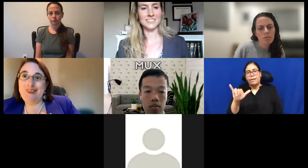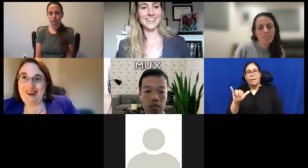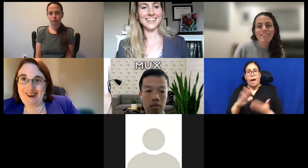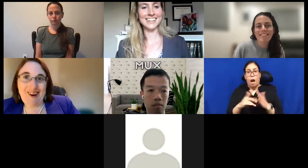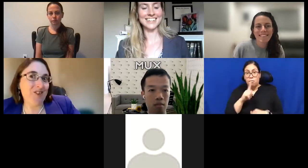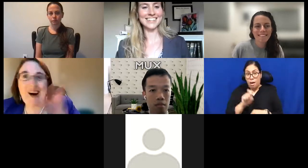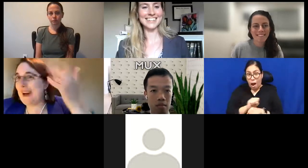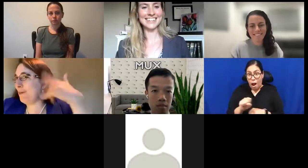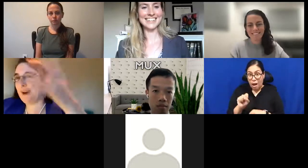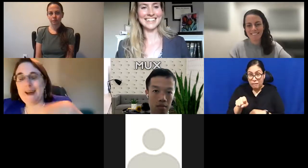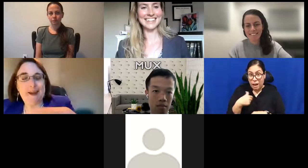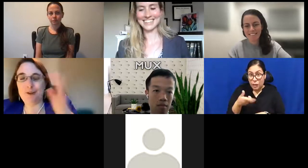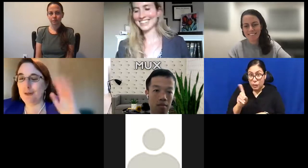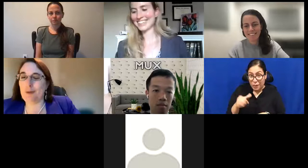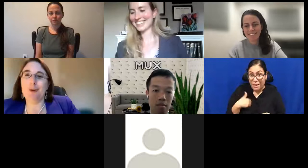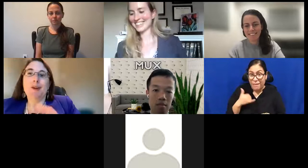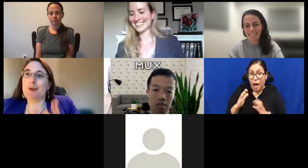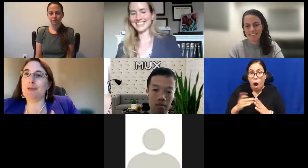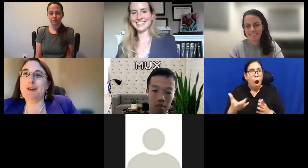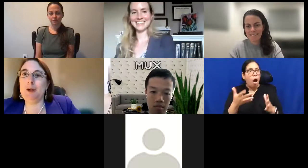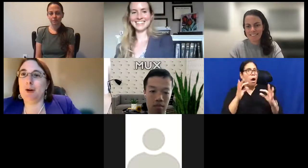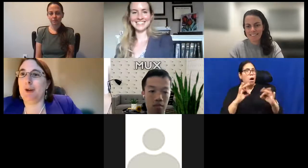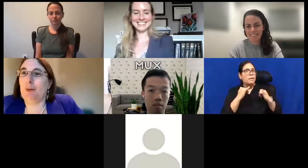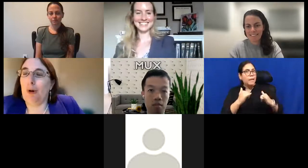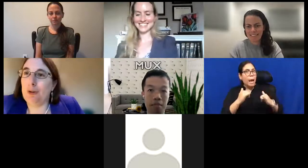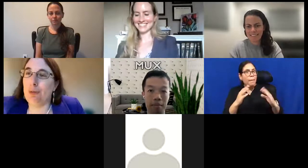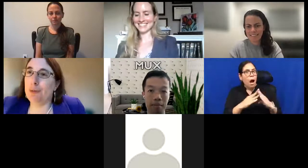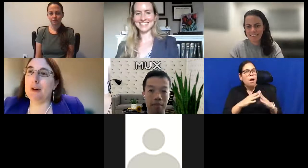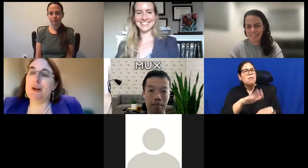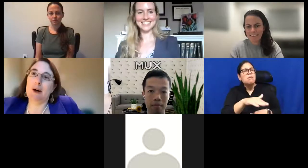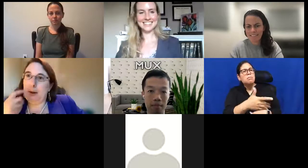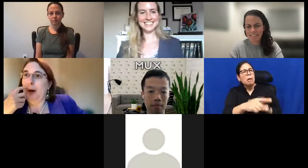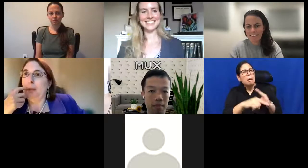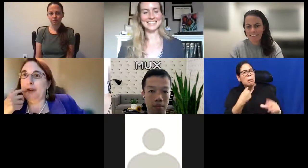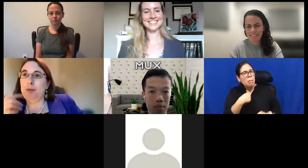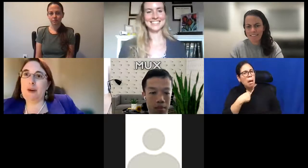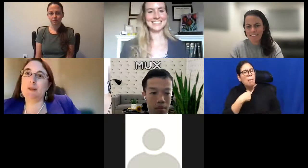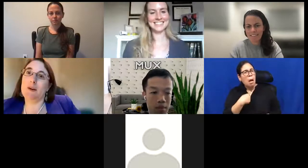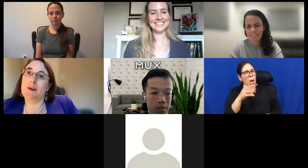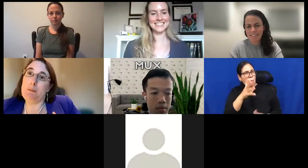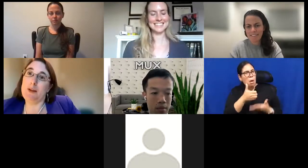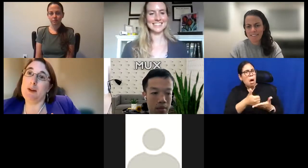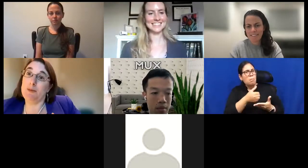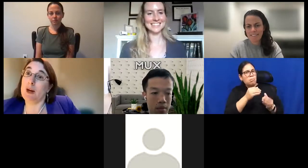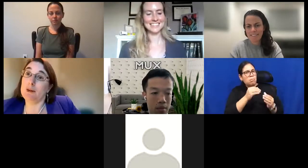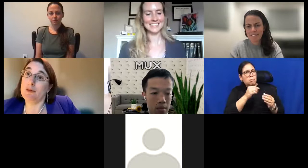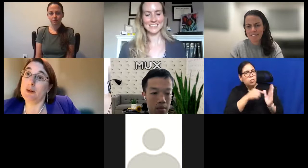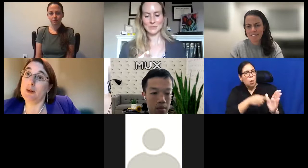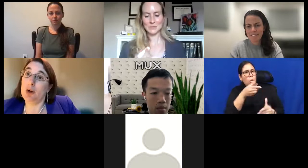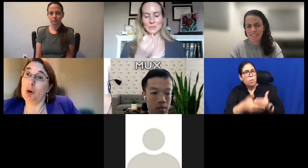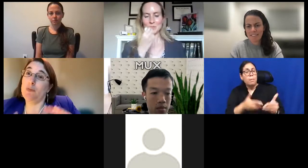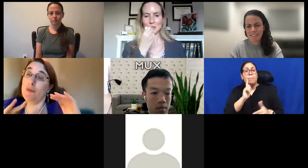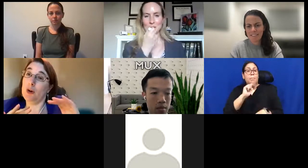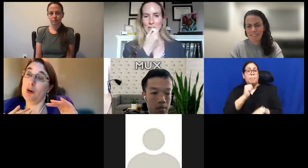So please speak all to. right. Well, hey, well, definitely email me. I'll walk you through it. But it's based on the median